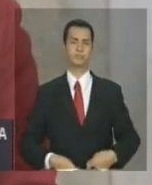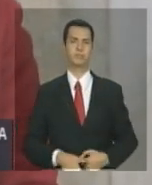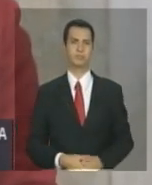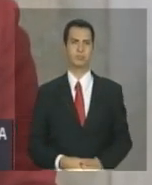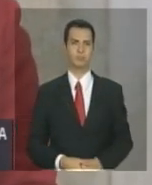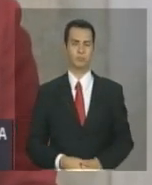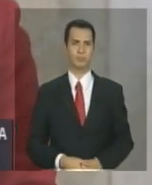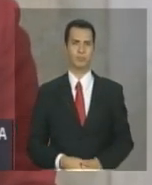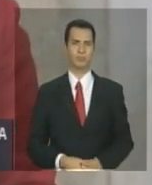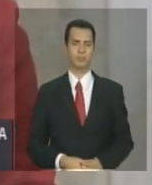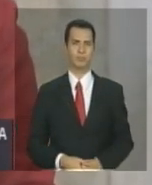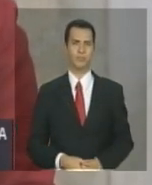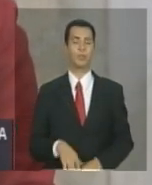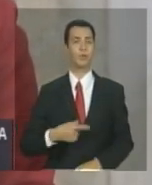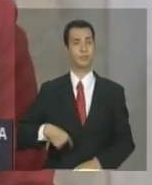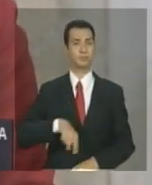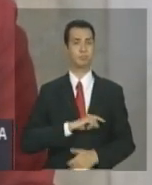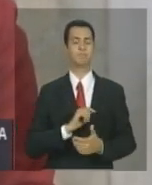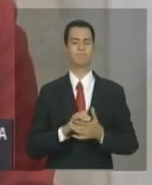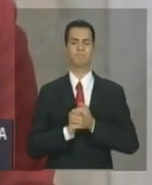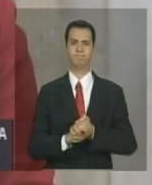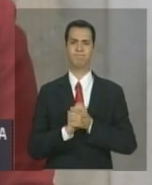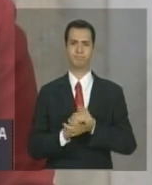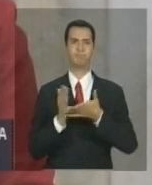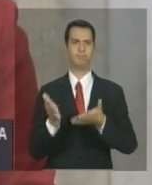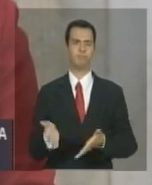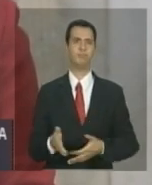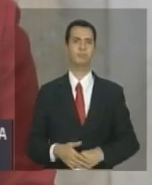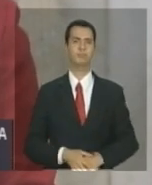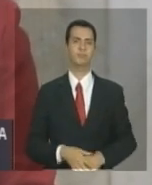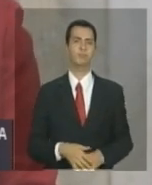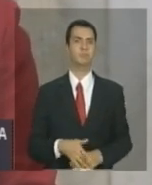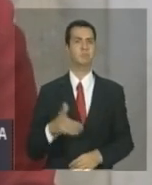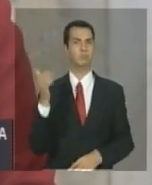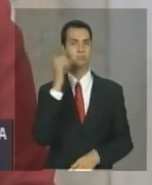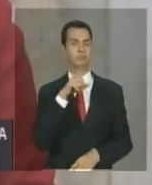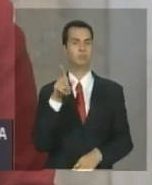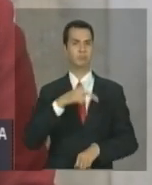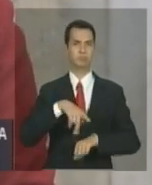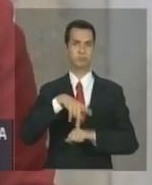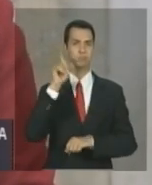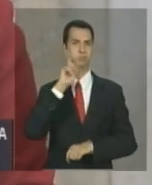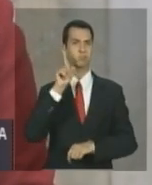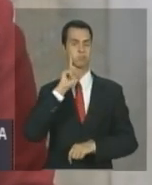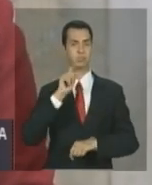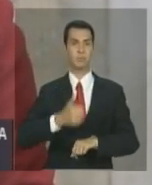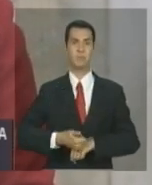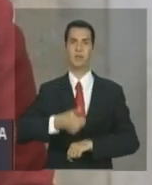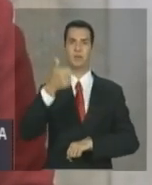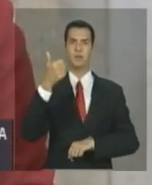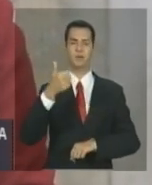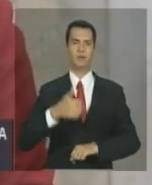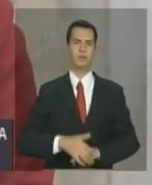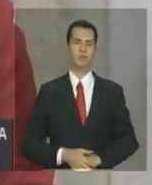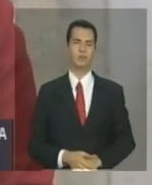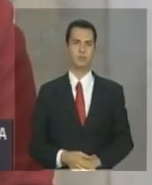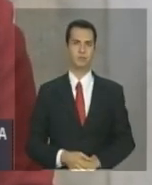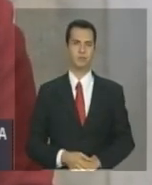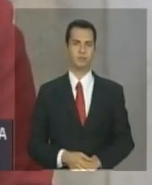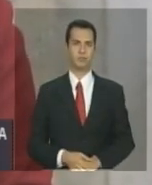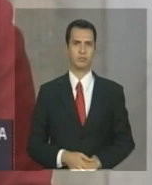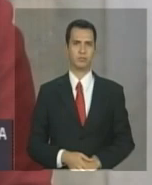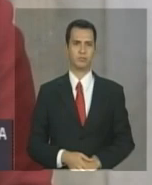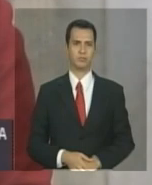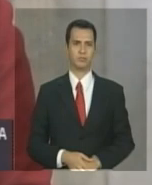U.S. economy. Nós saudamos a grande melhoria ocorrida aqui nos Estados Unidos. We very much welcome the major improvements that have been found in the